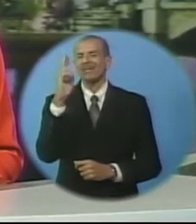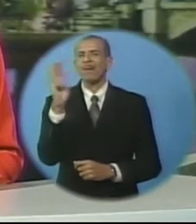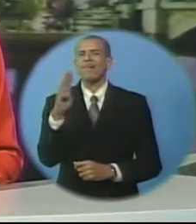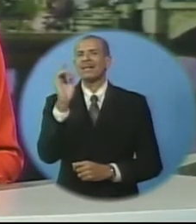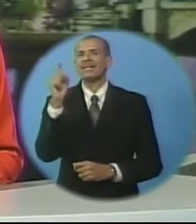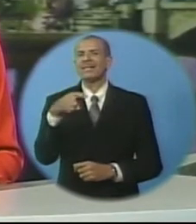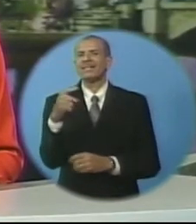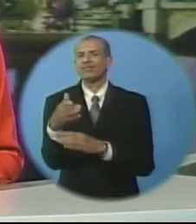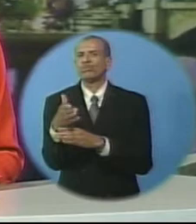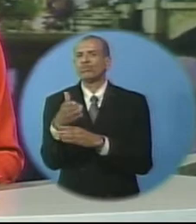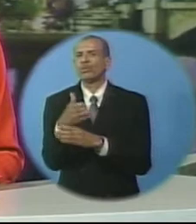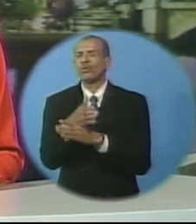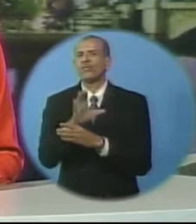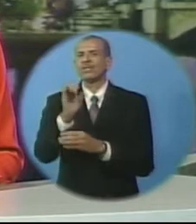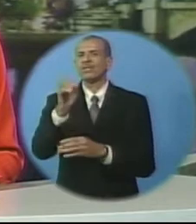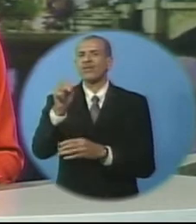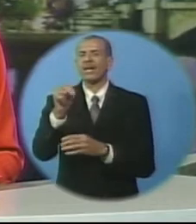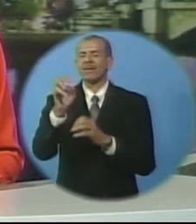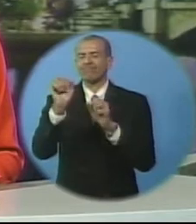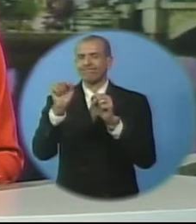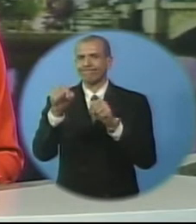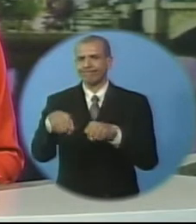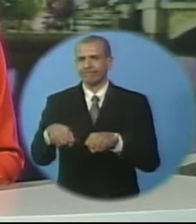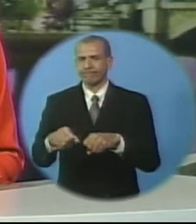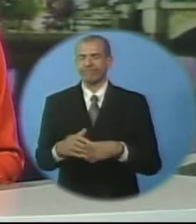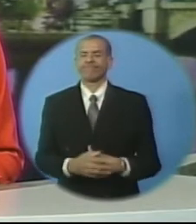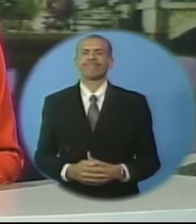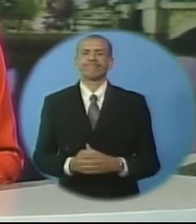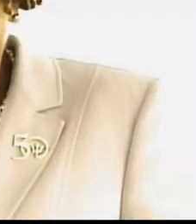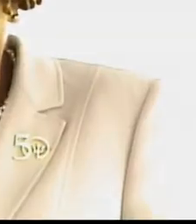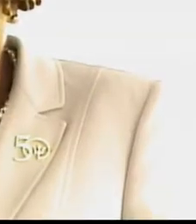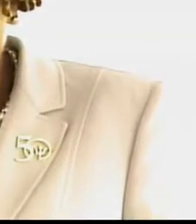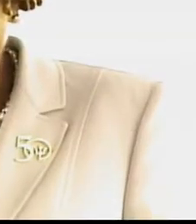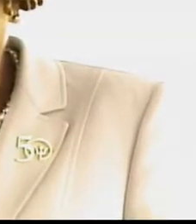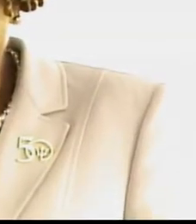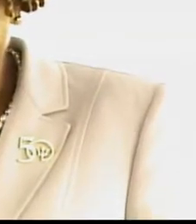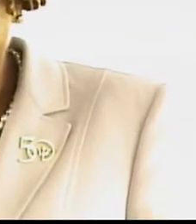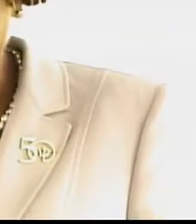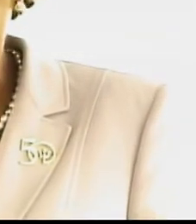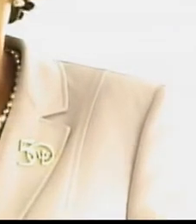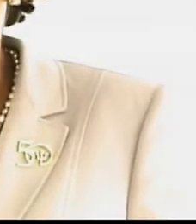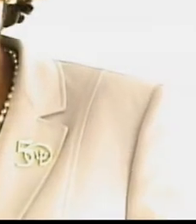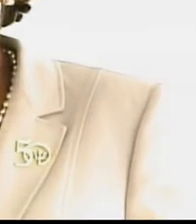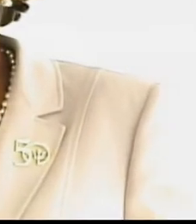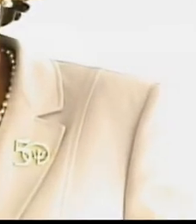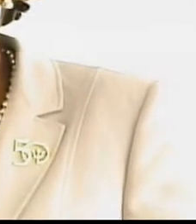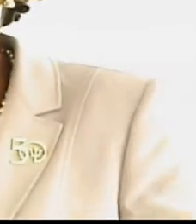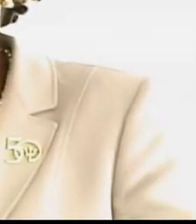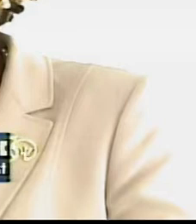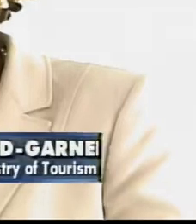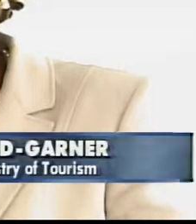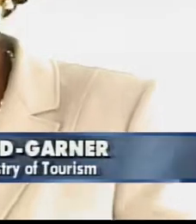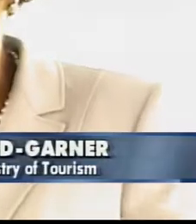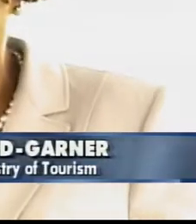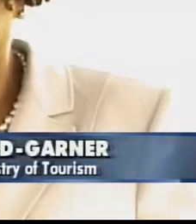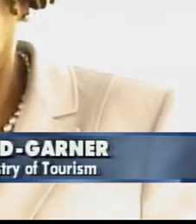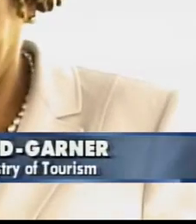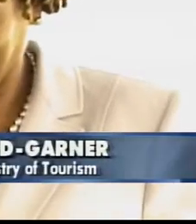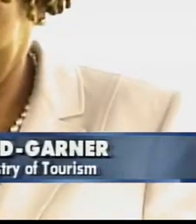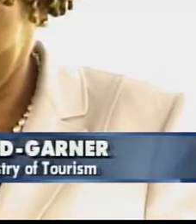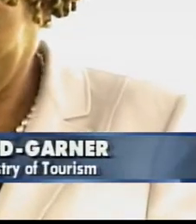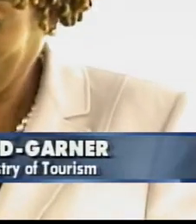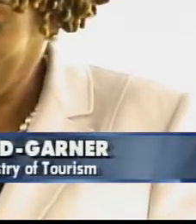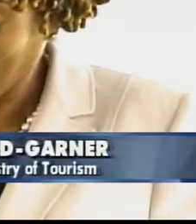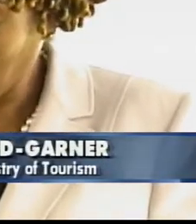needed to upgrade its crane capacity. The current crane is a 1980